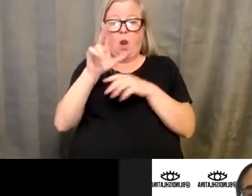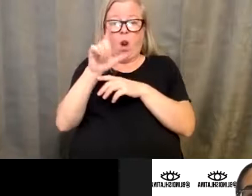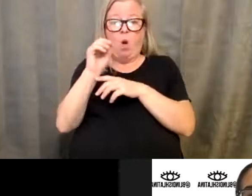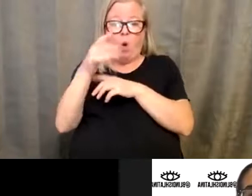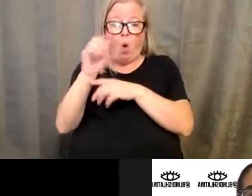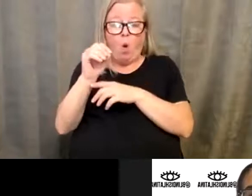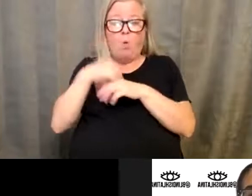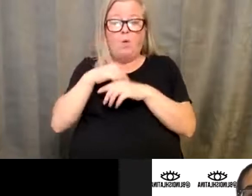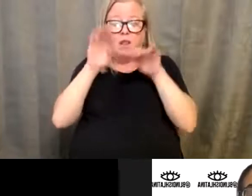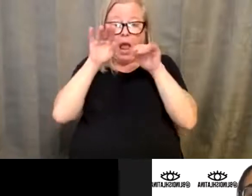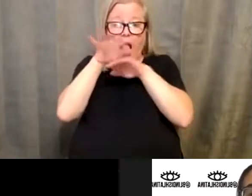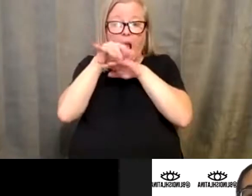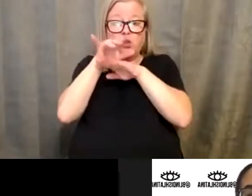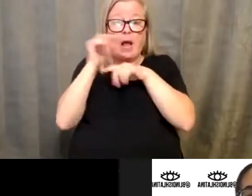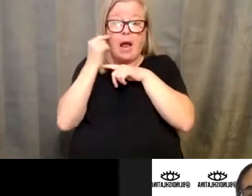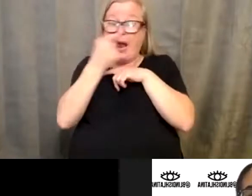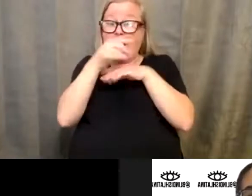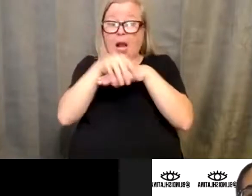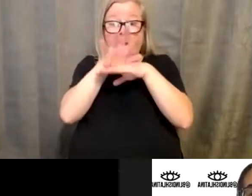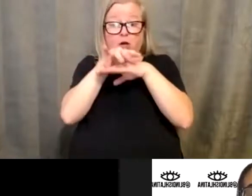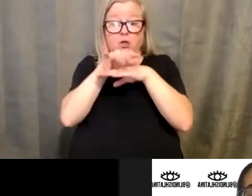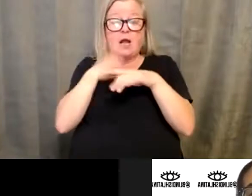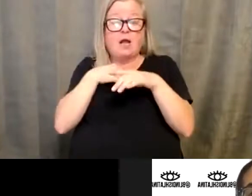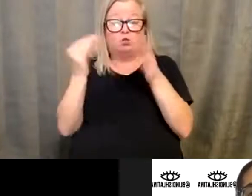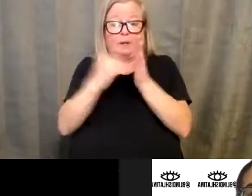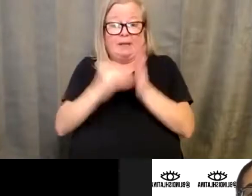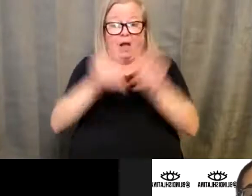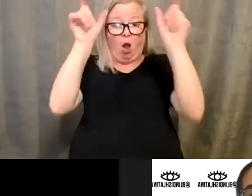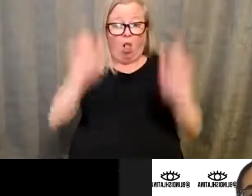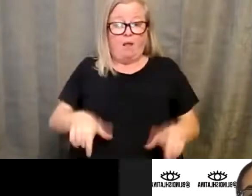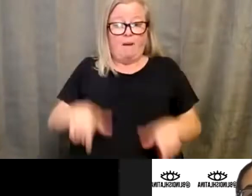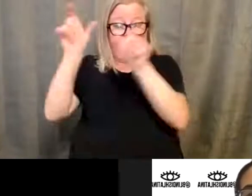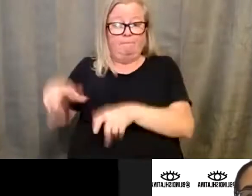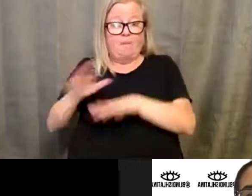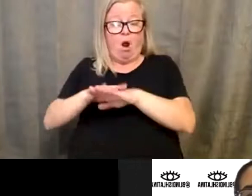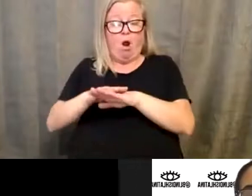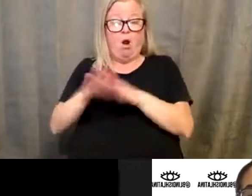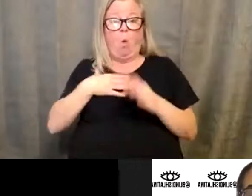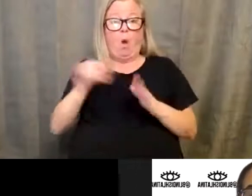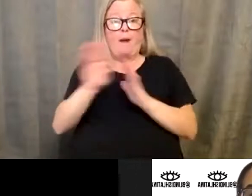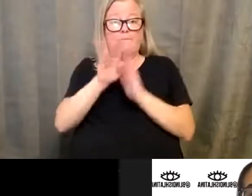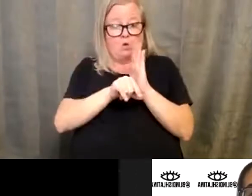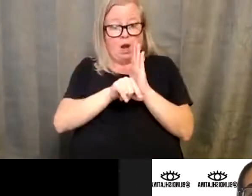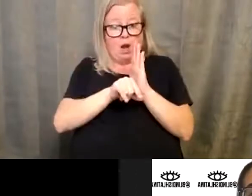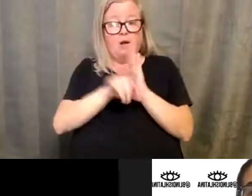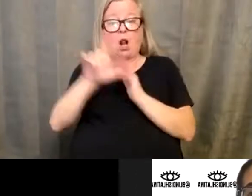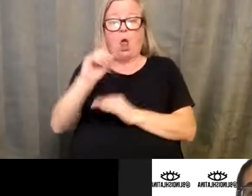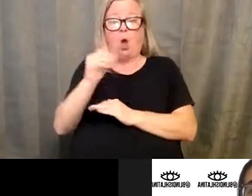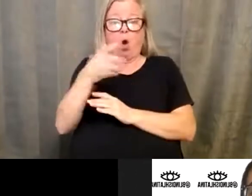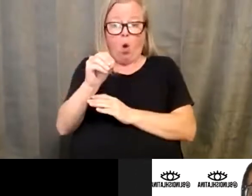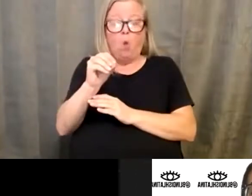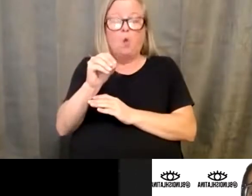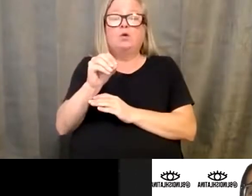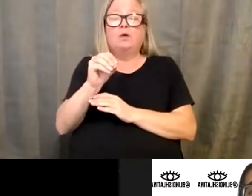at Blindish Latina, and it's repeated in a column format on a white background and the logo and text is